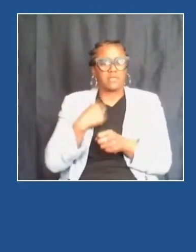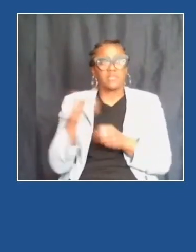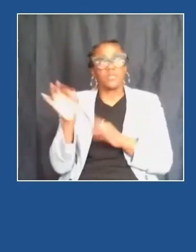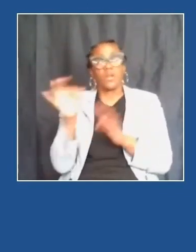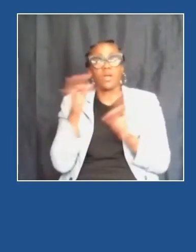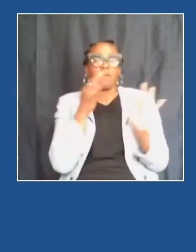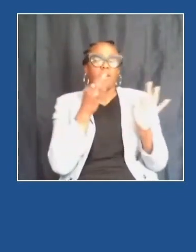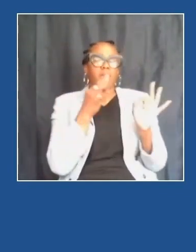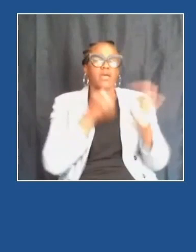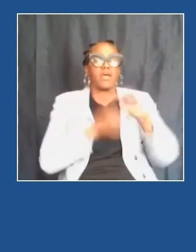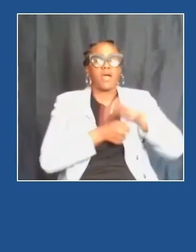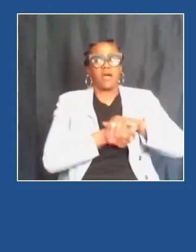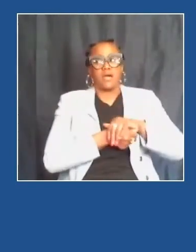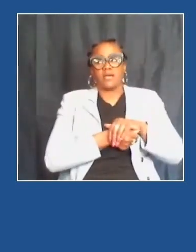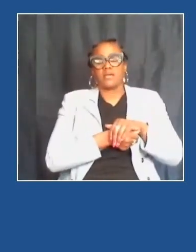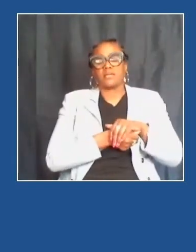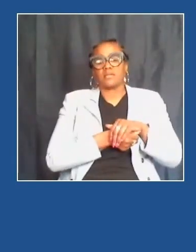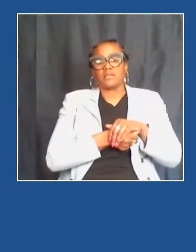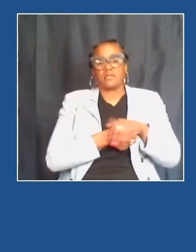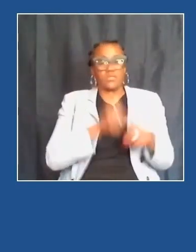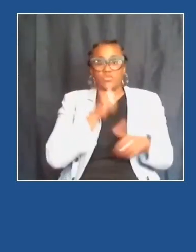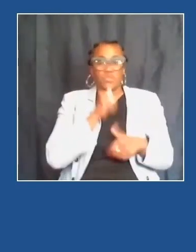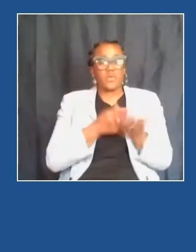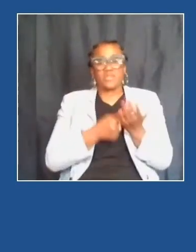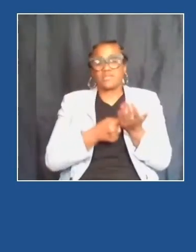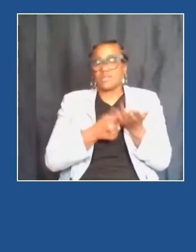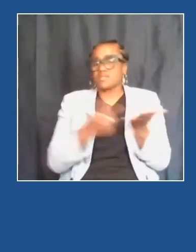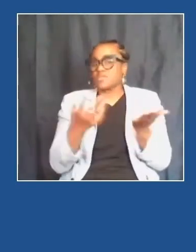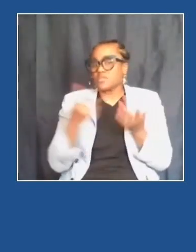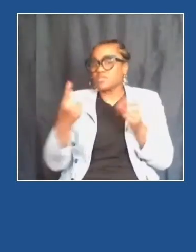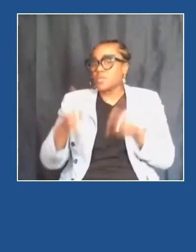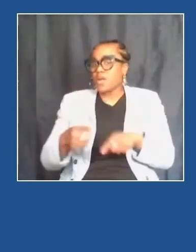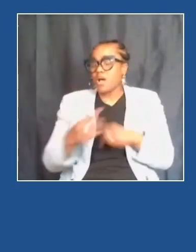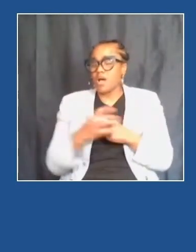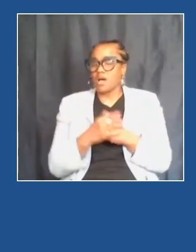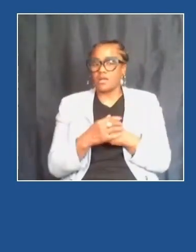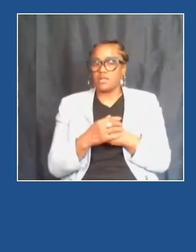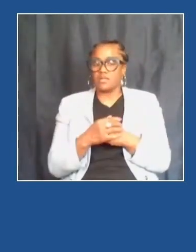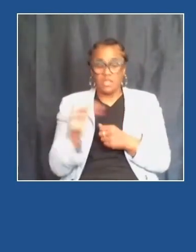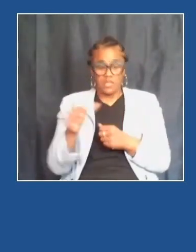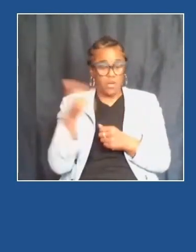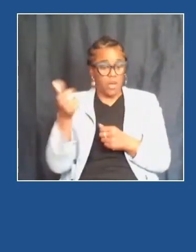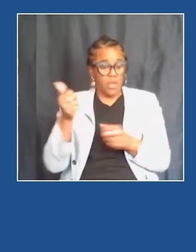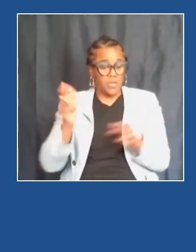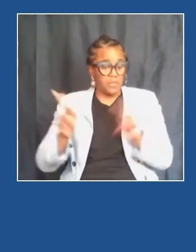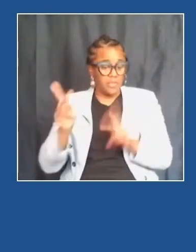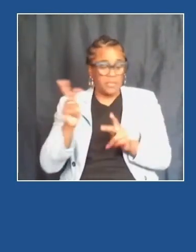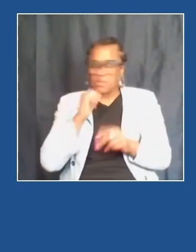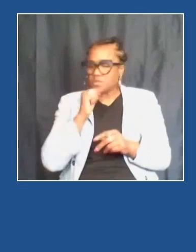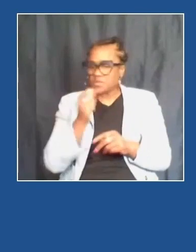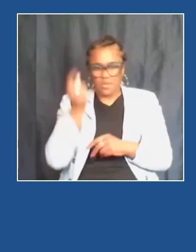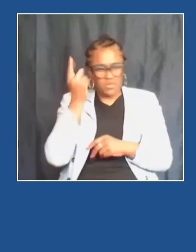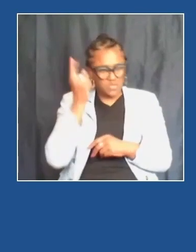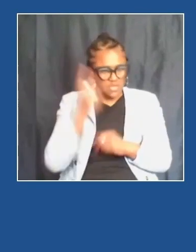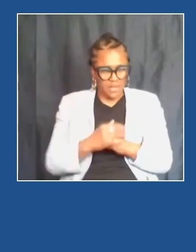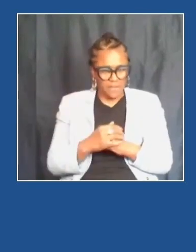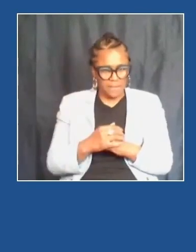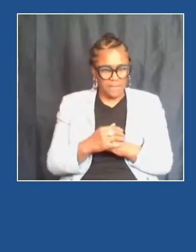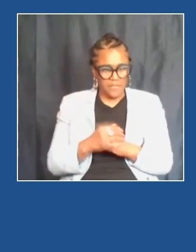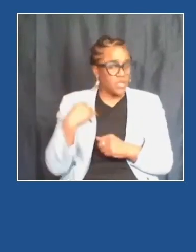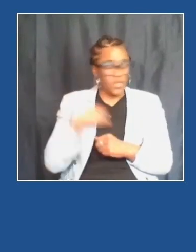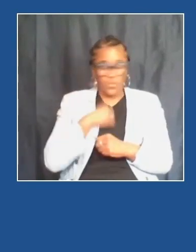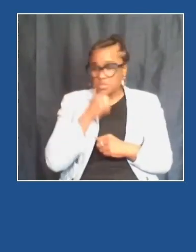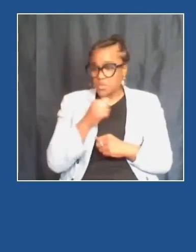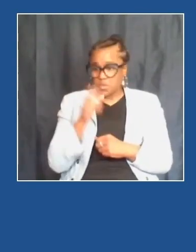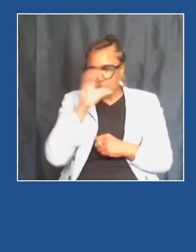and hide and not talk about what's going on. And so other people don't understand. We don't